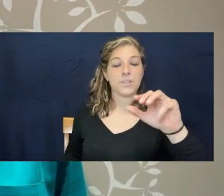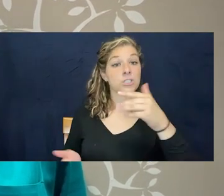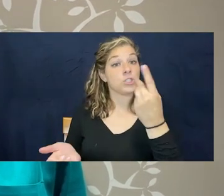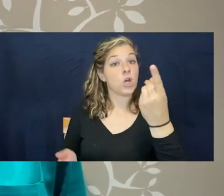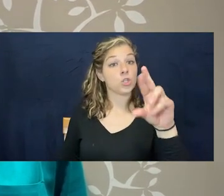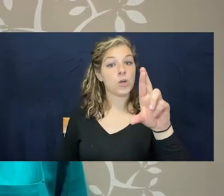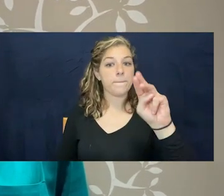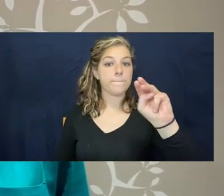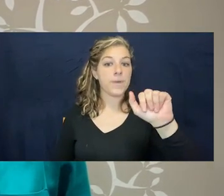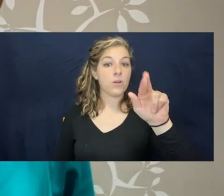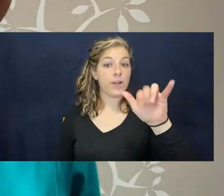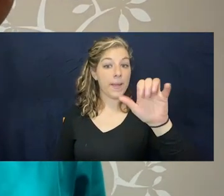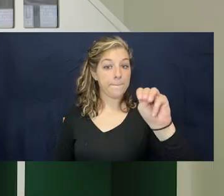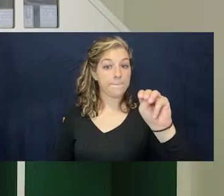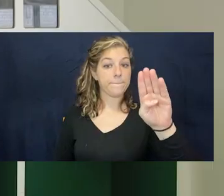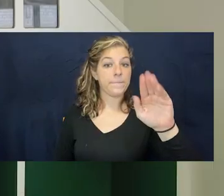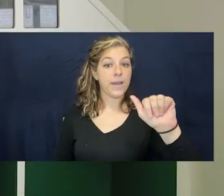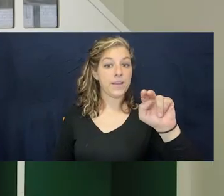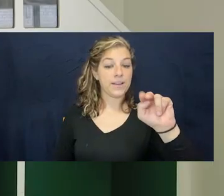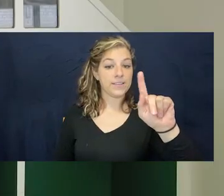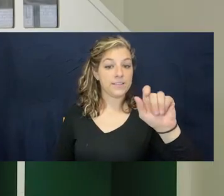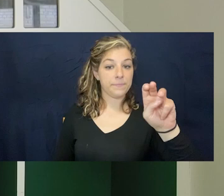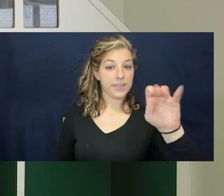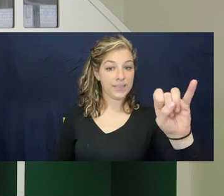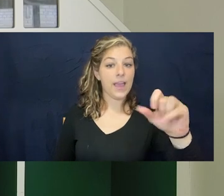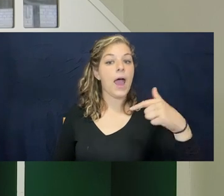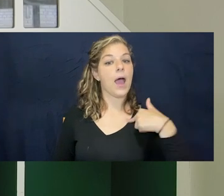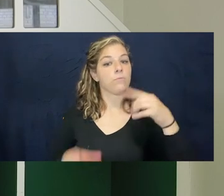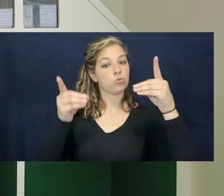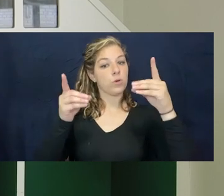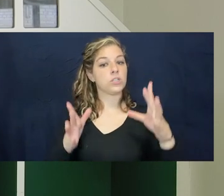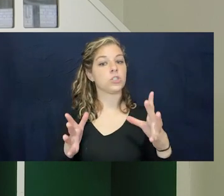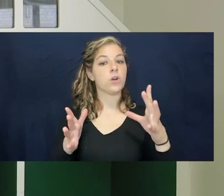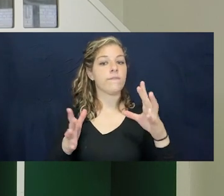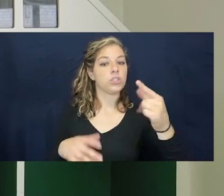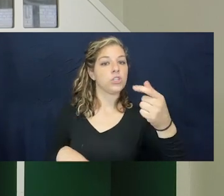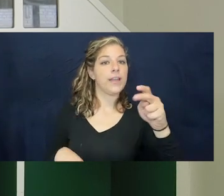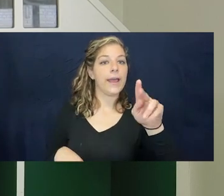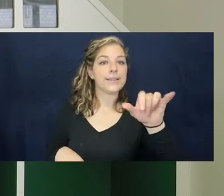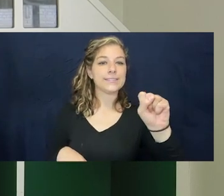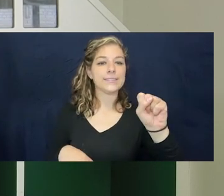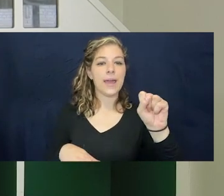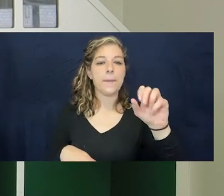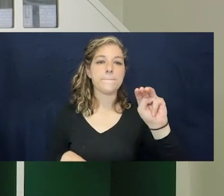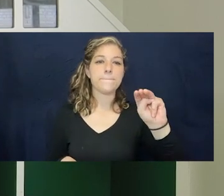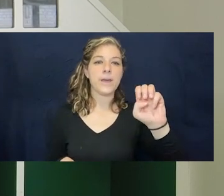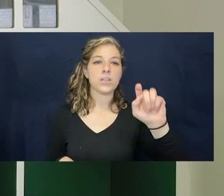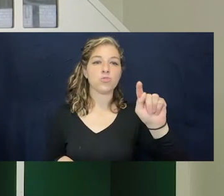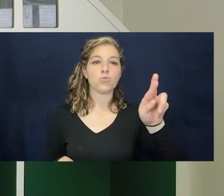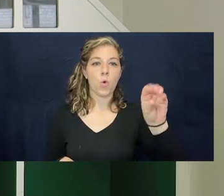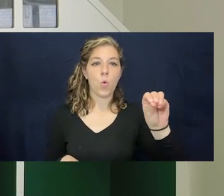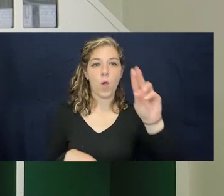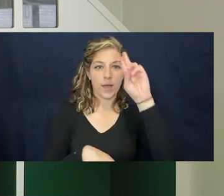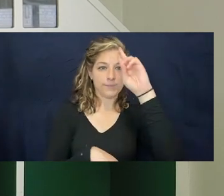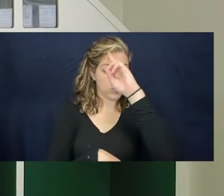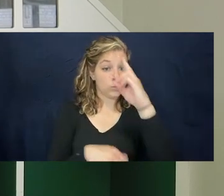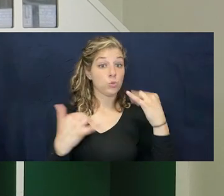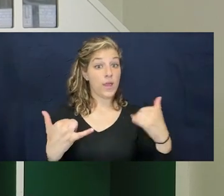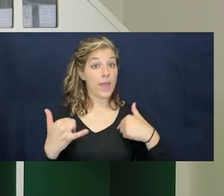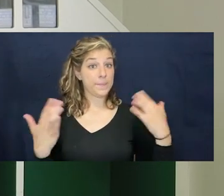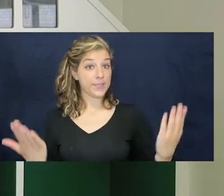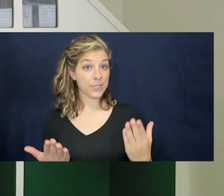Positive Exposure. Thank you. Hi, everyone. This is Dr. Mariam Banikazemi, Chief of Division of Genetic